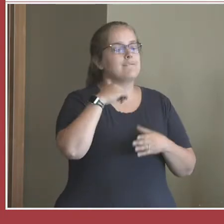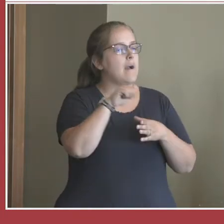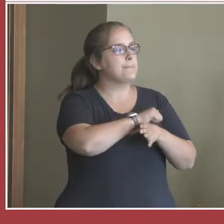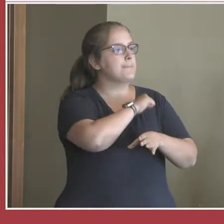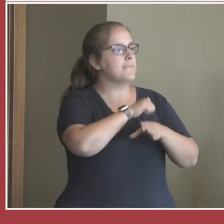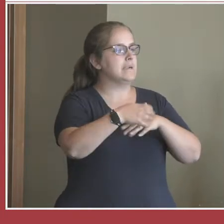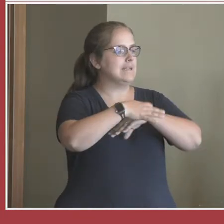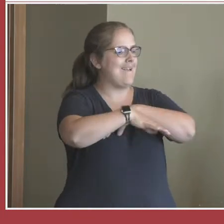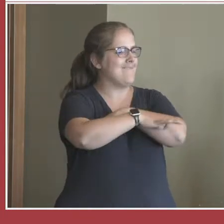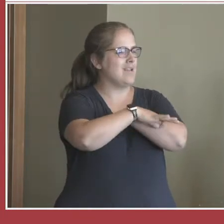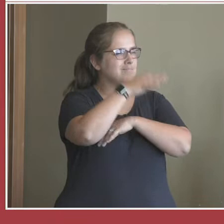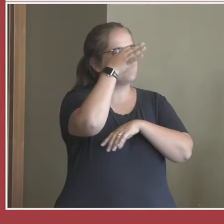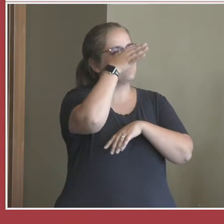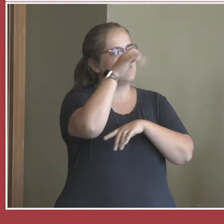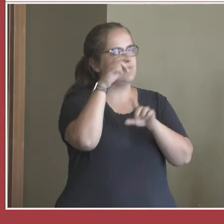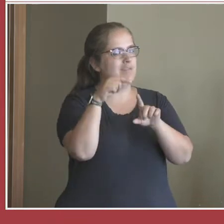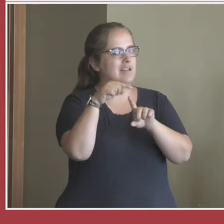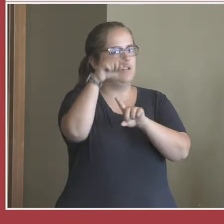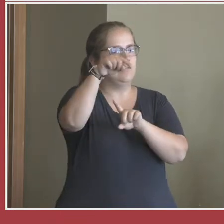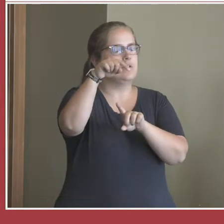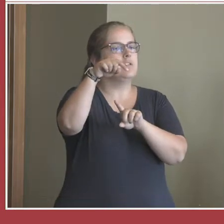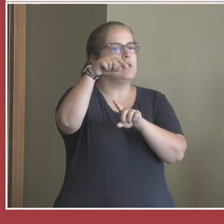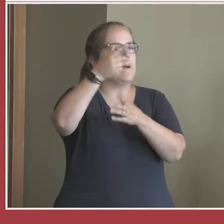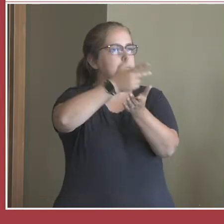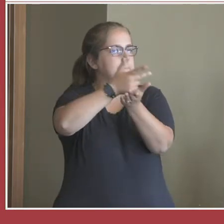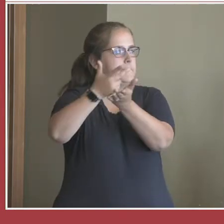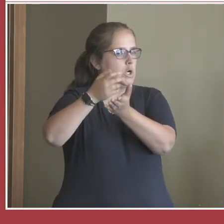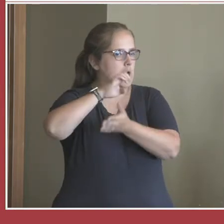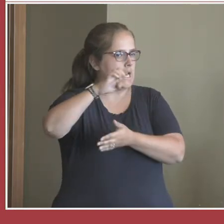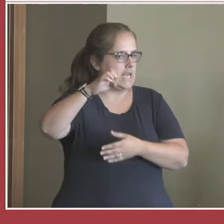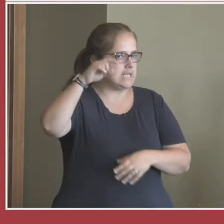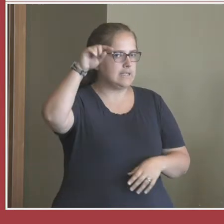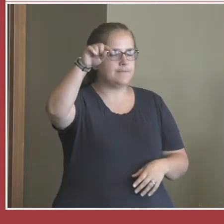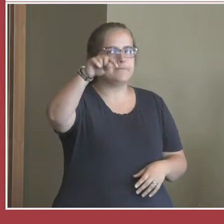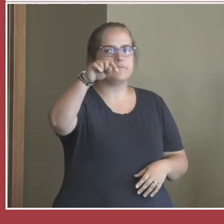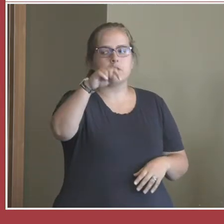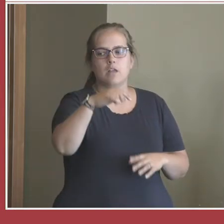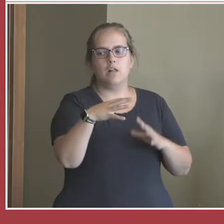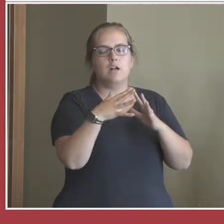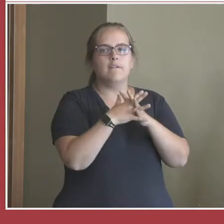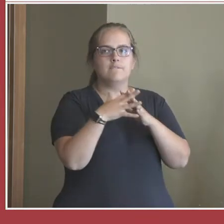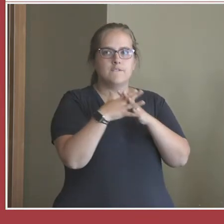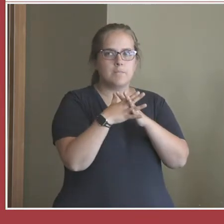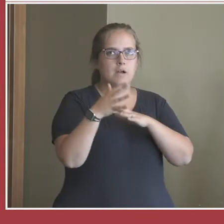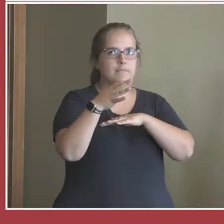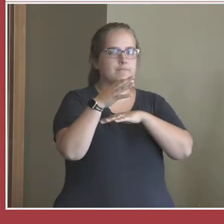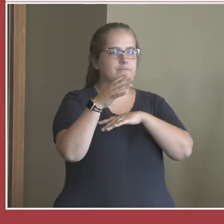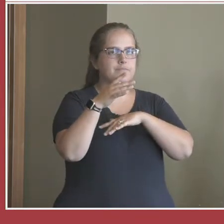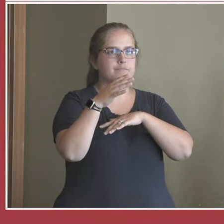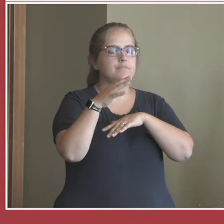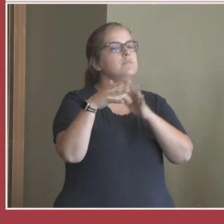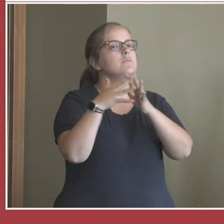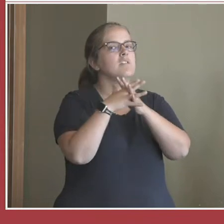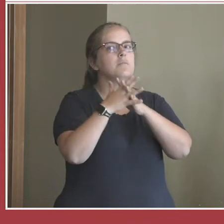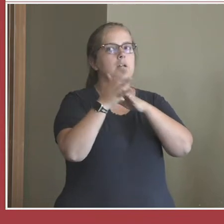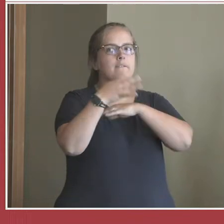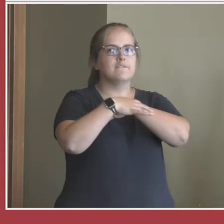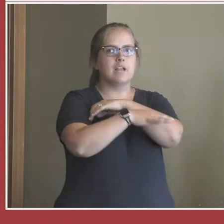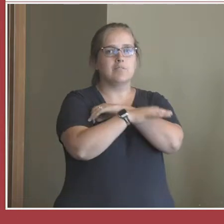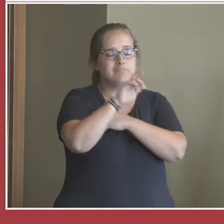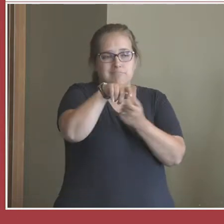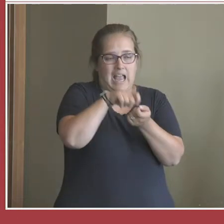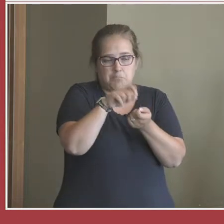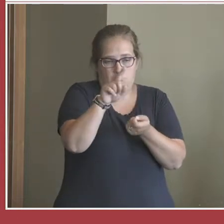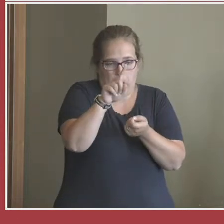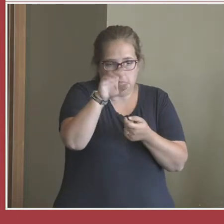field just above the parking on the east side of the campus. The football field is exactly